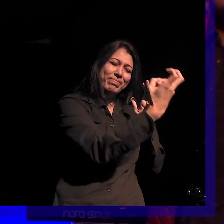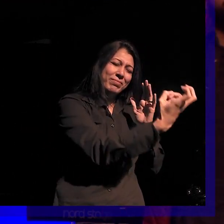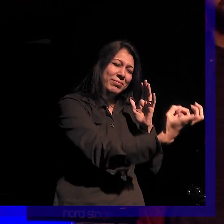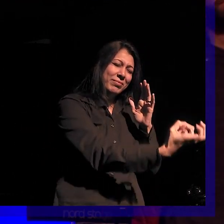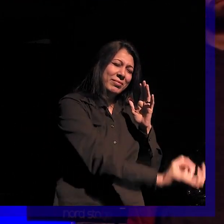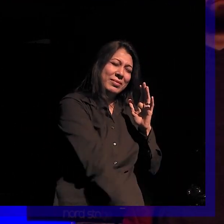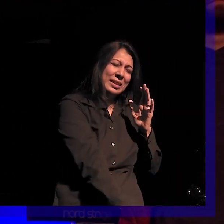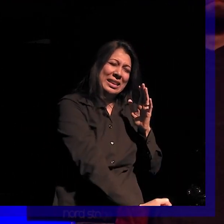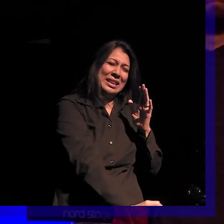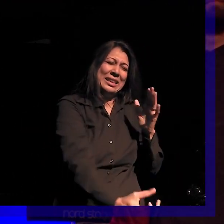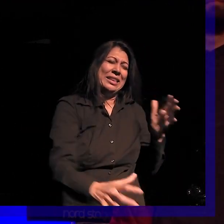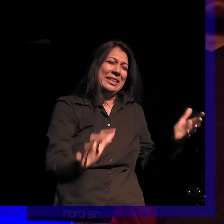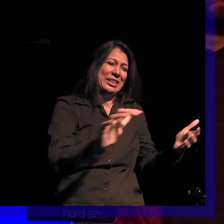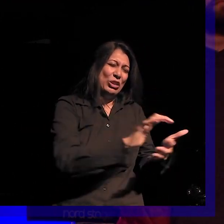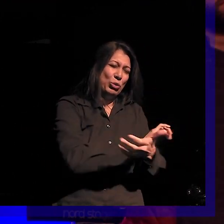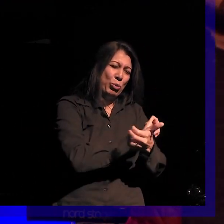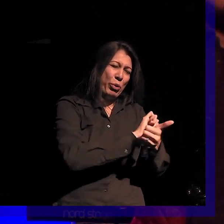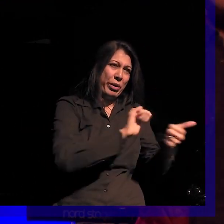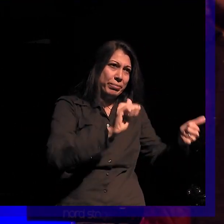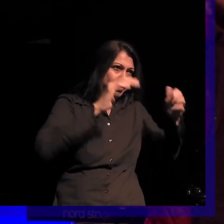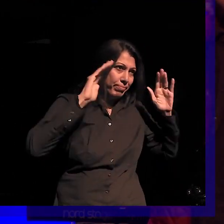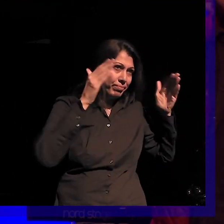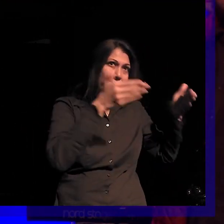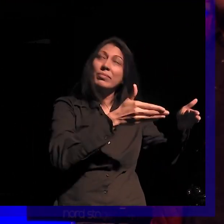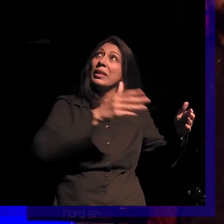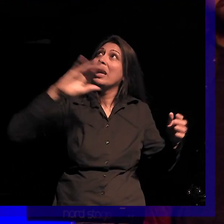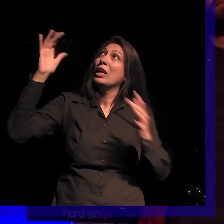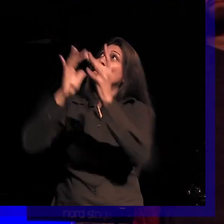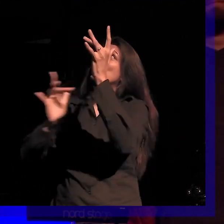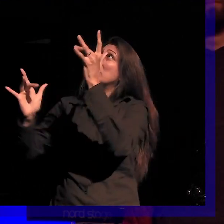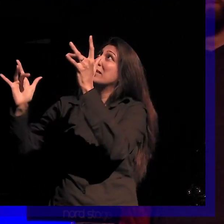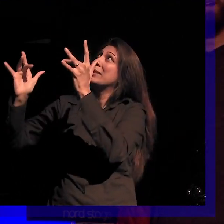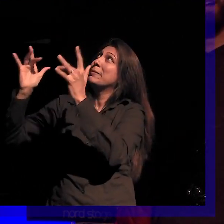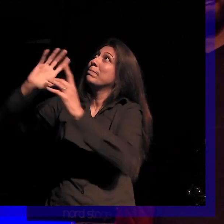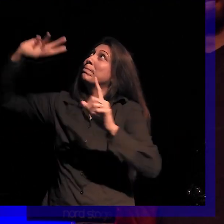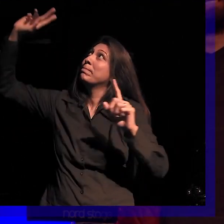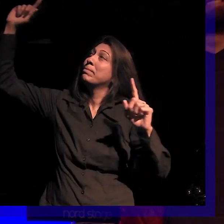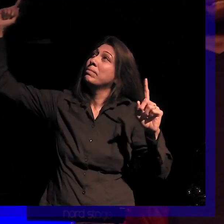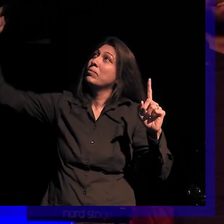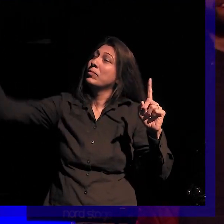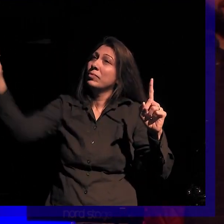for destruction, Father. But you sent your son, Jesus.